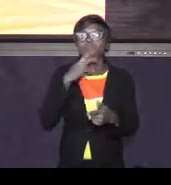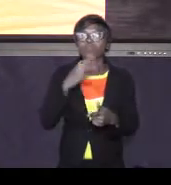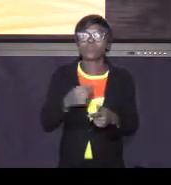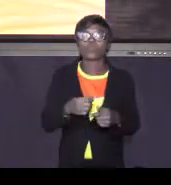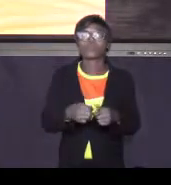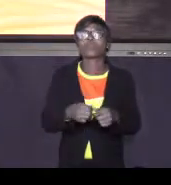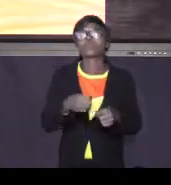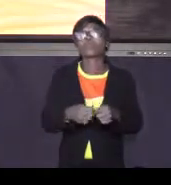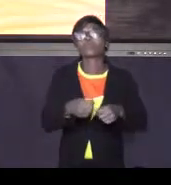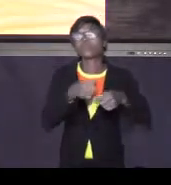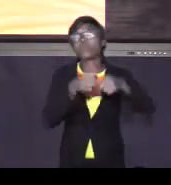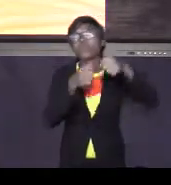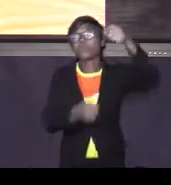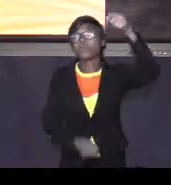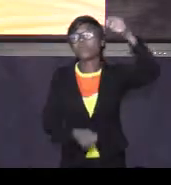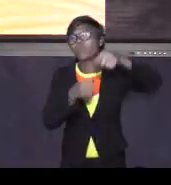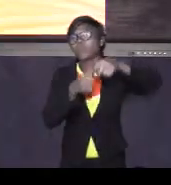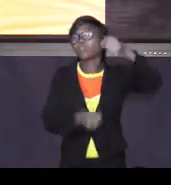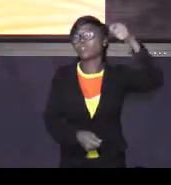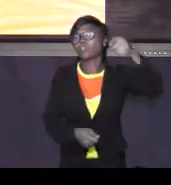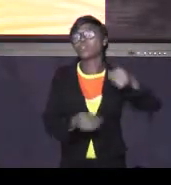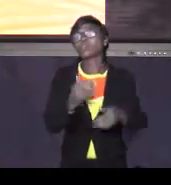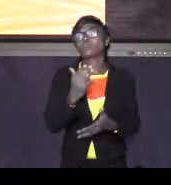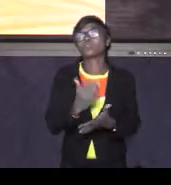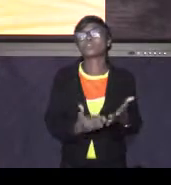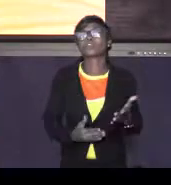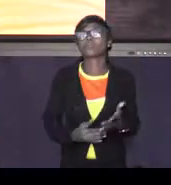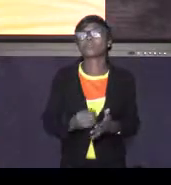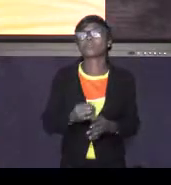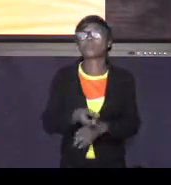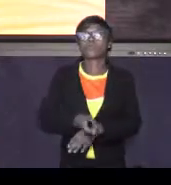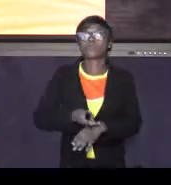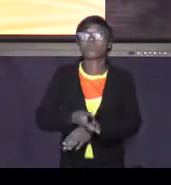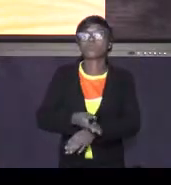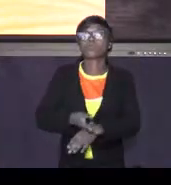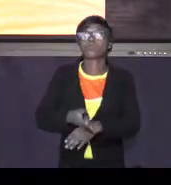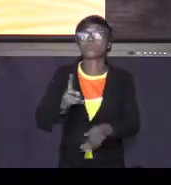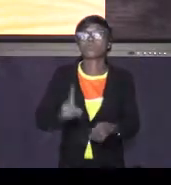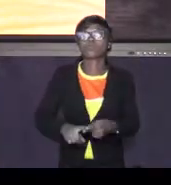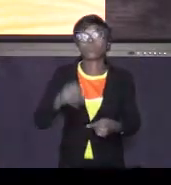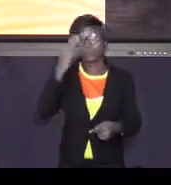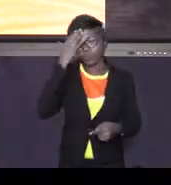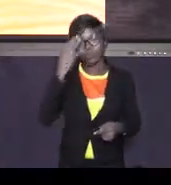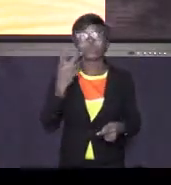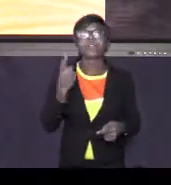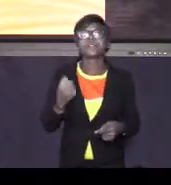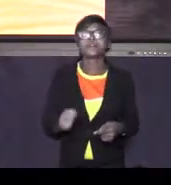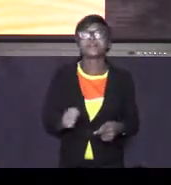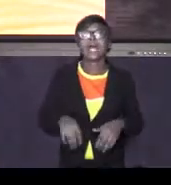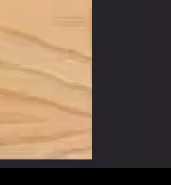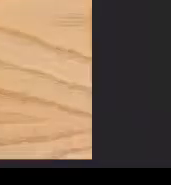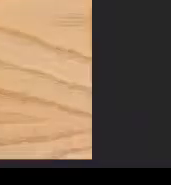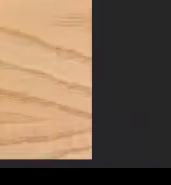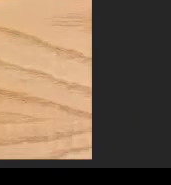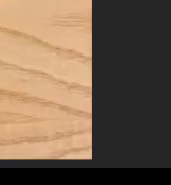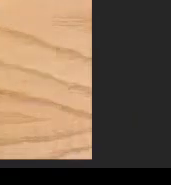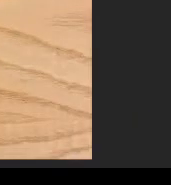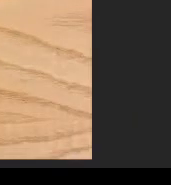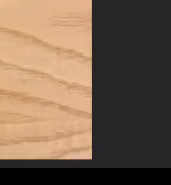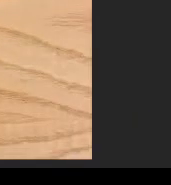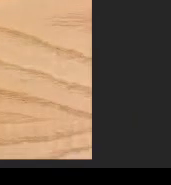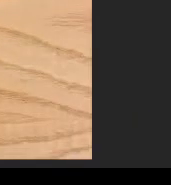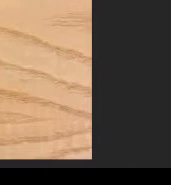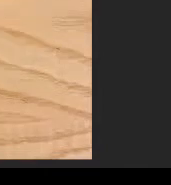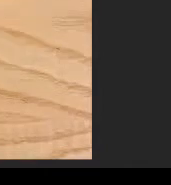to determine the size of piece of wood to be worked upon. Want to use piece of wood, we use steel